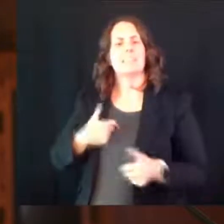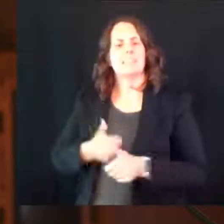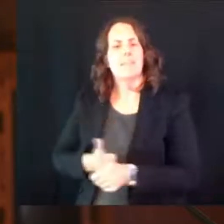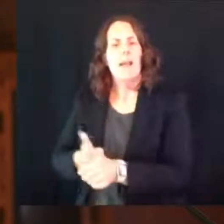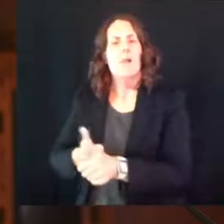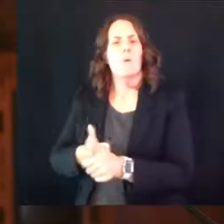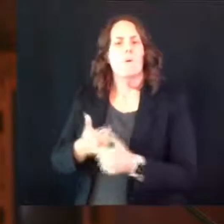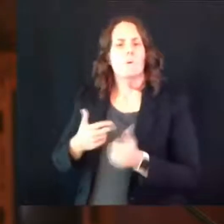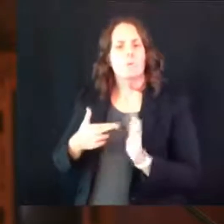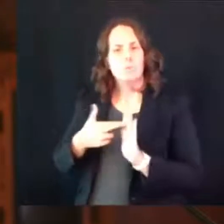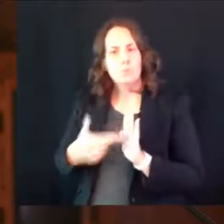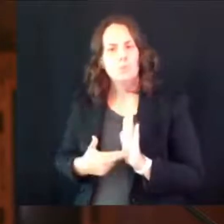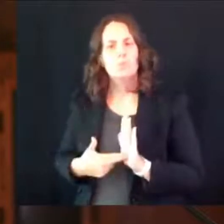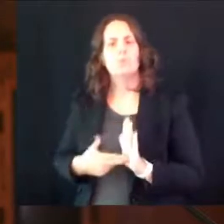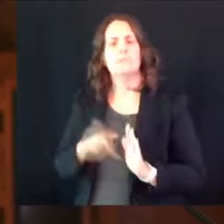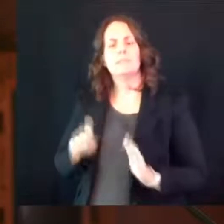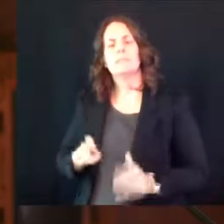that.